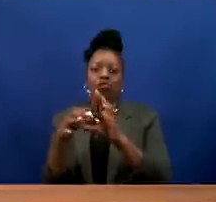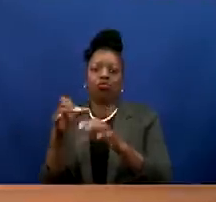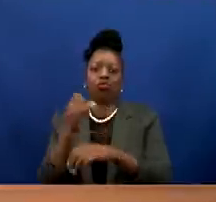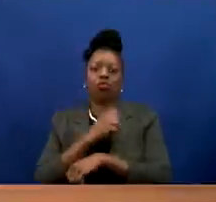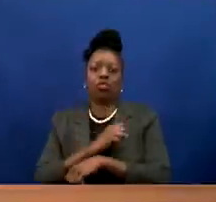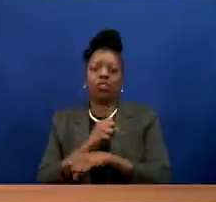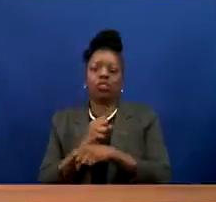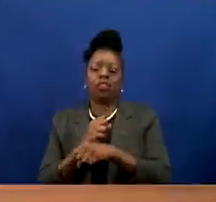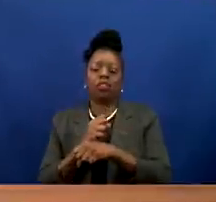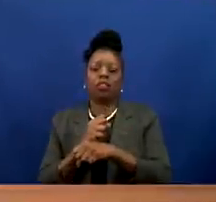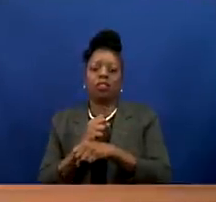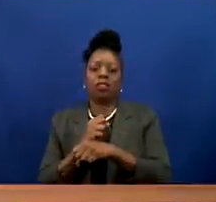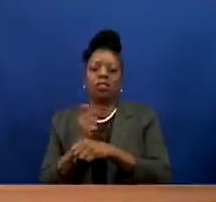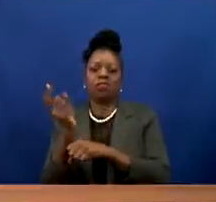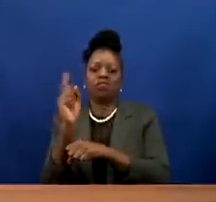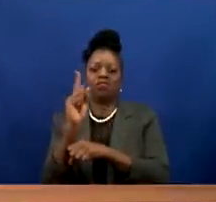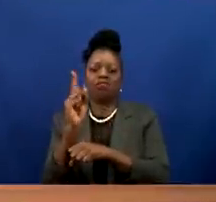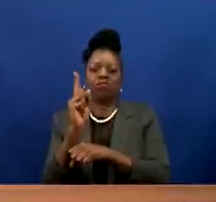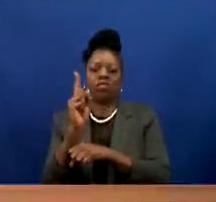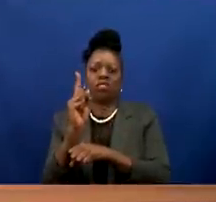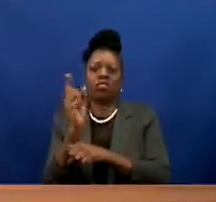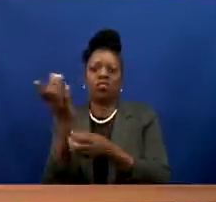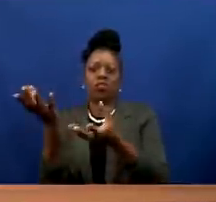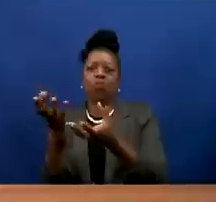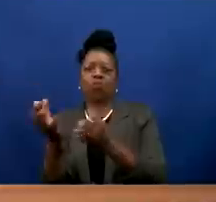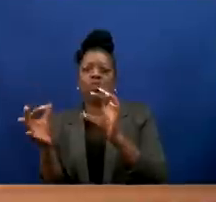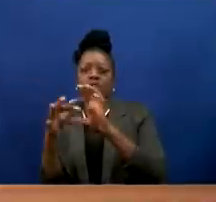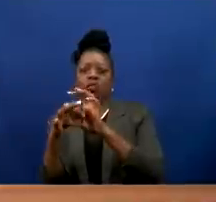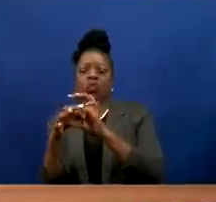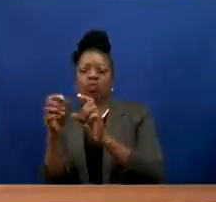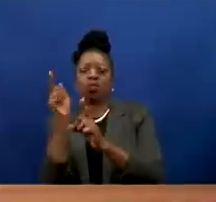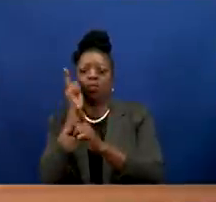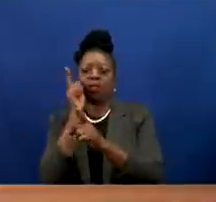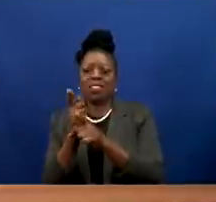join@wheelerbc.org. Is there another who will come and join my sister?